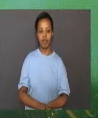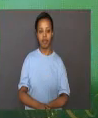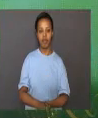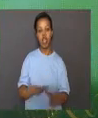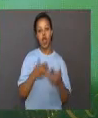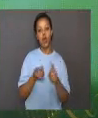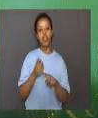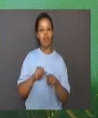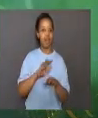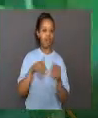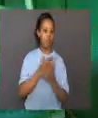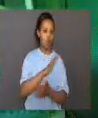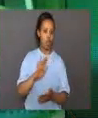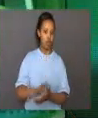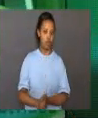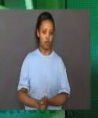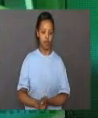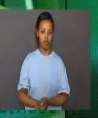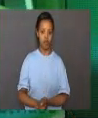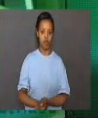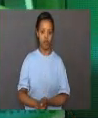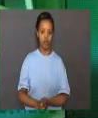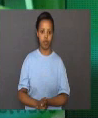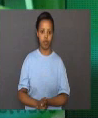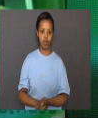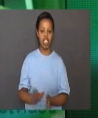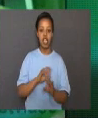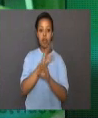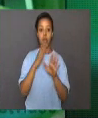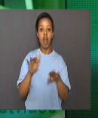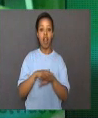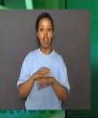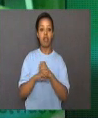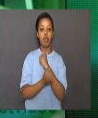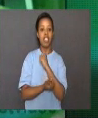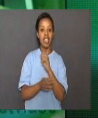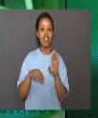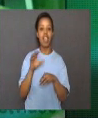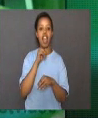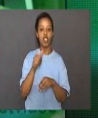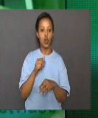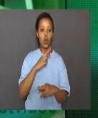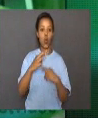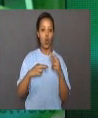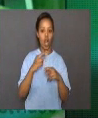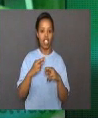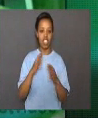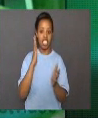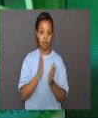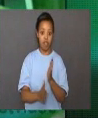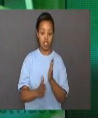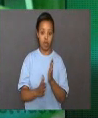Welcome back, everyone. The light-independent reactions occur outside